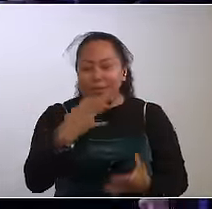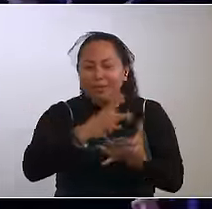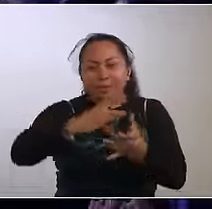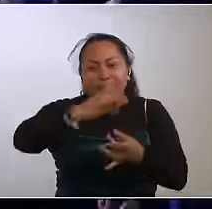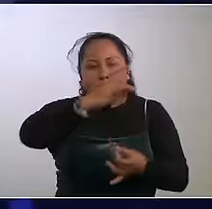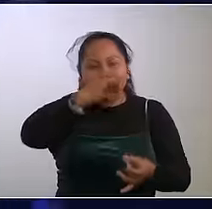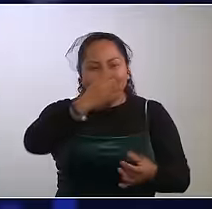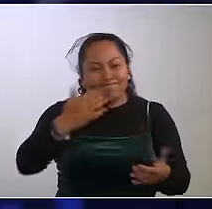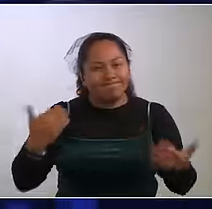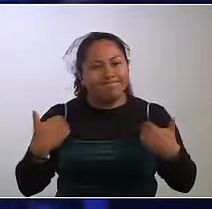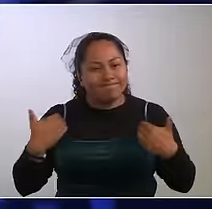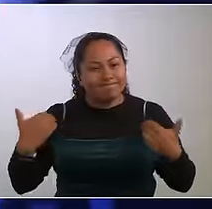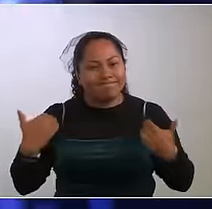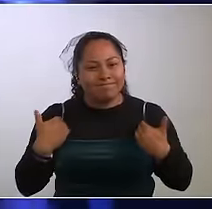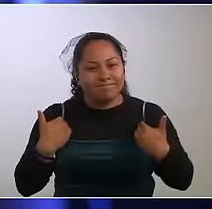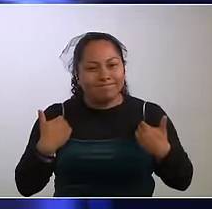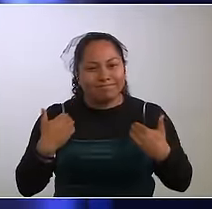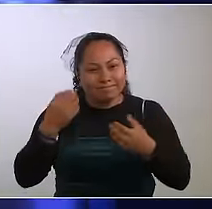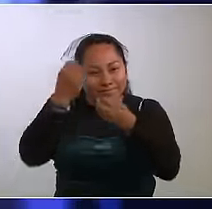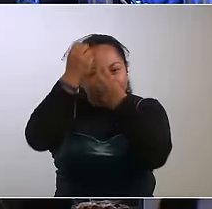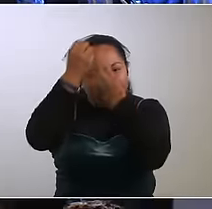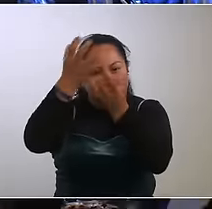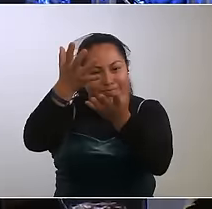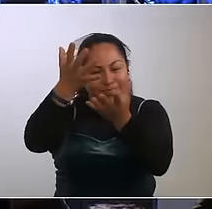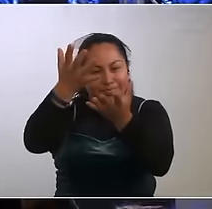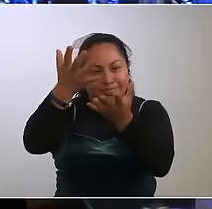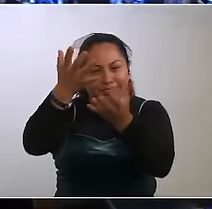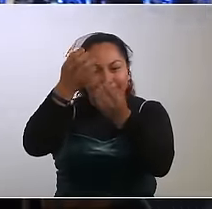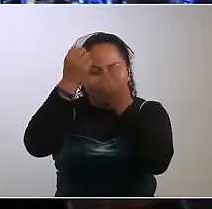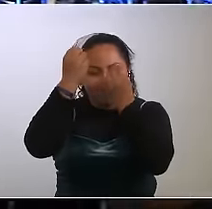instrucción. Build. Edifique.